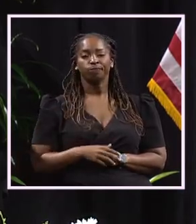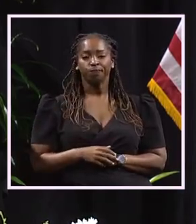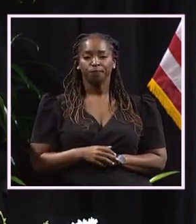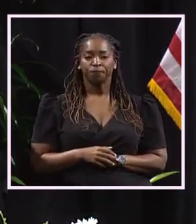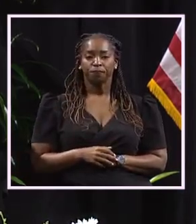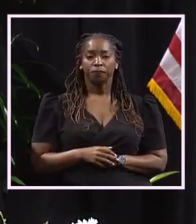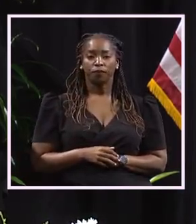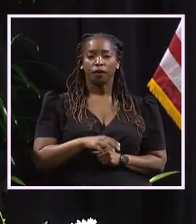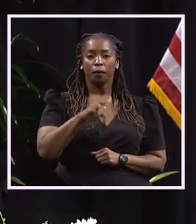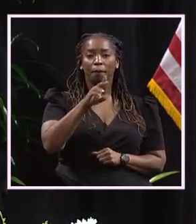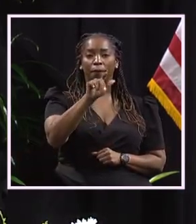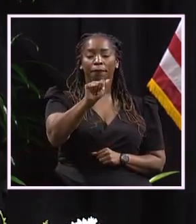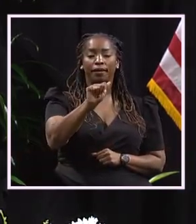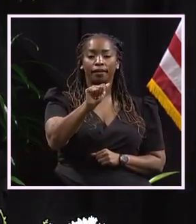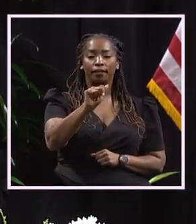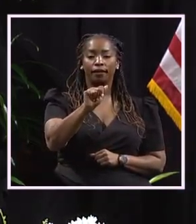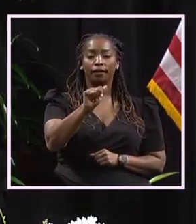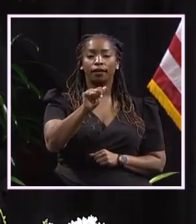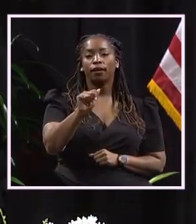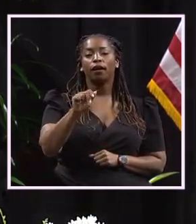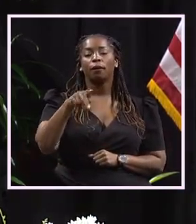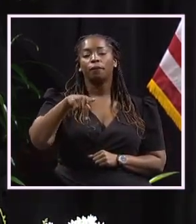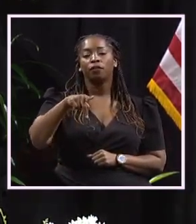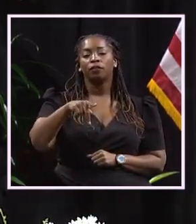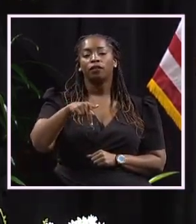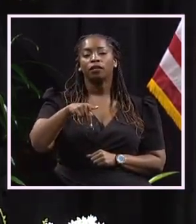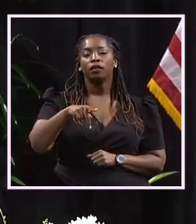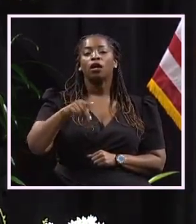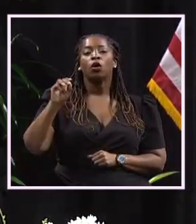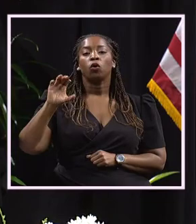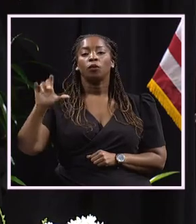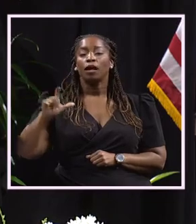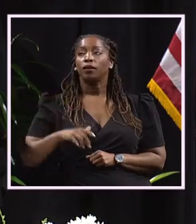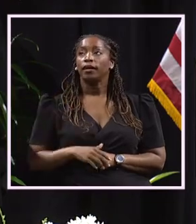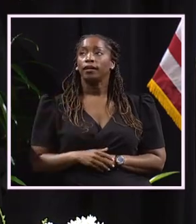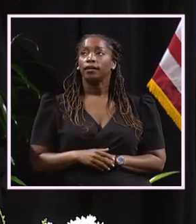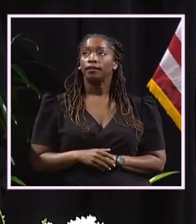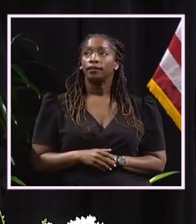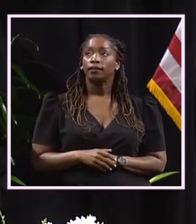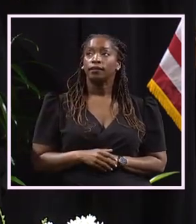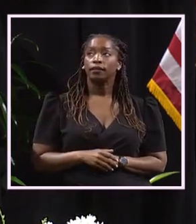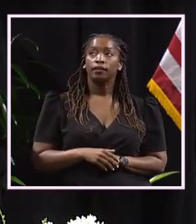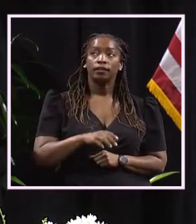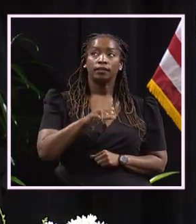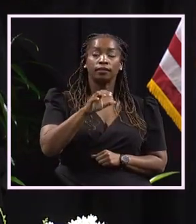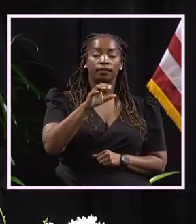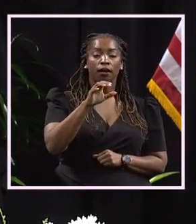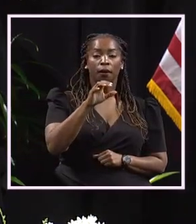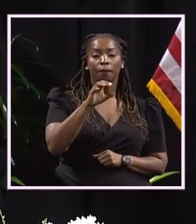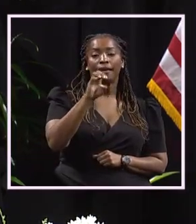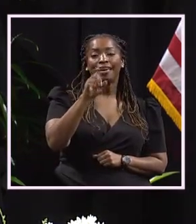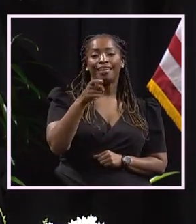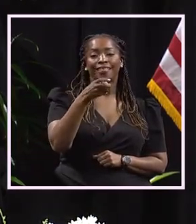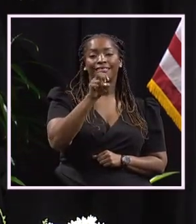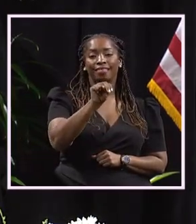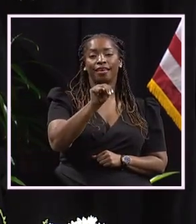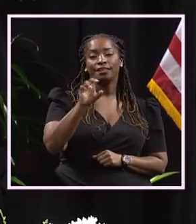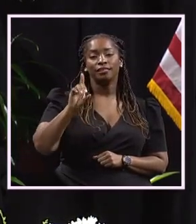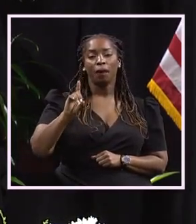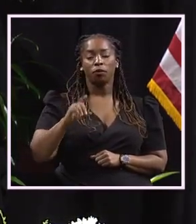Mila Paulina Vesanen, cum laude, summa cum laude. Nathan Dominic.